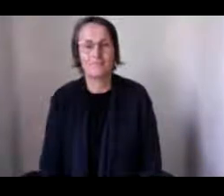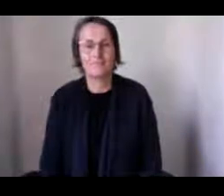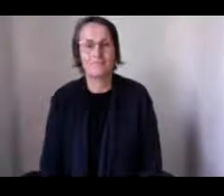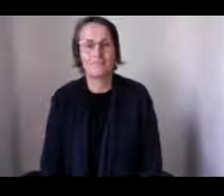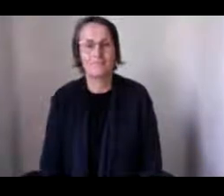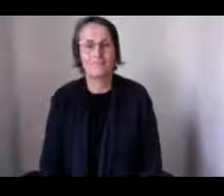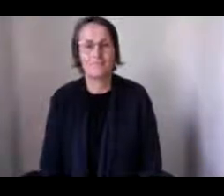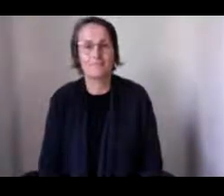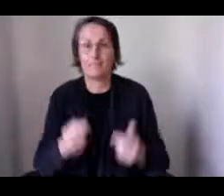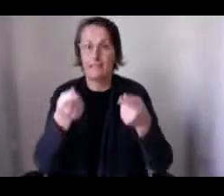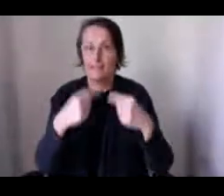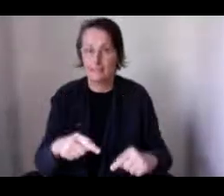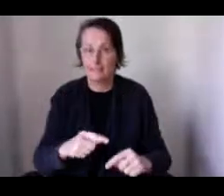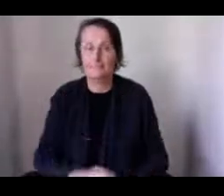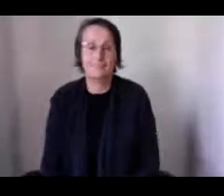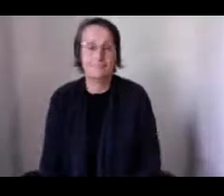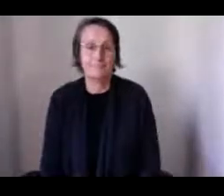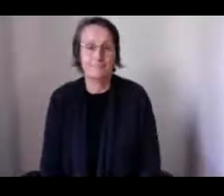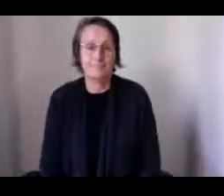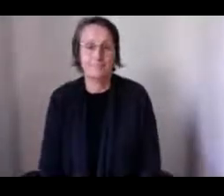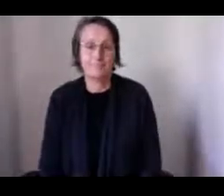Next slide, please.